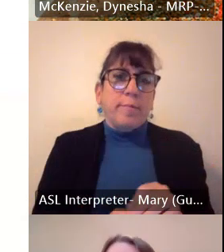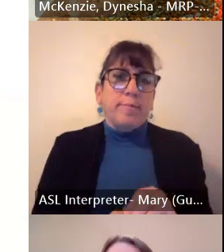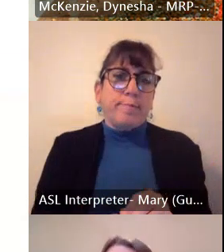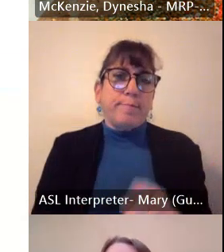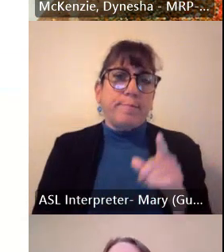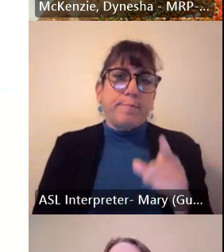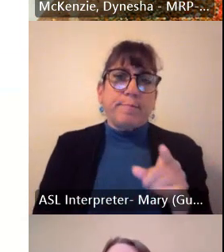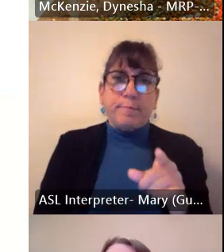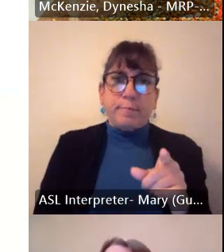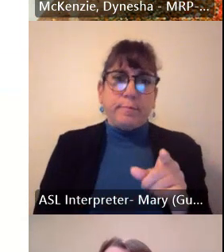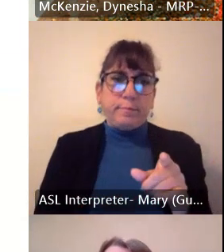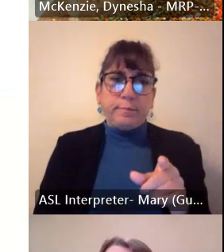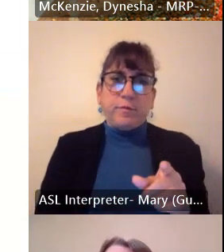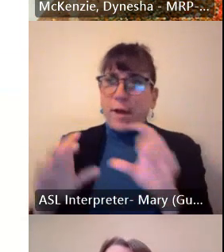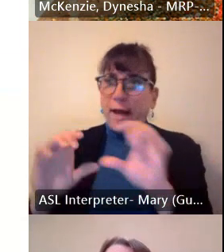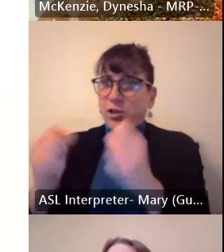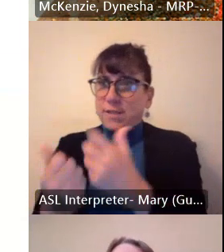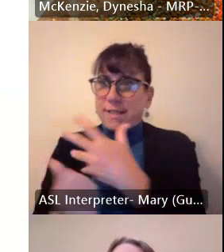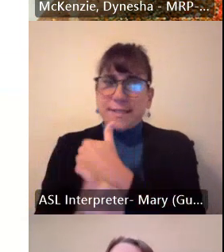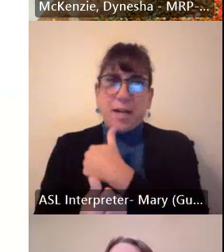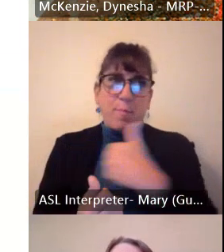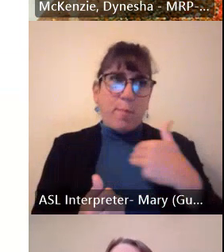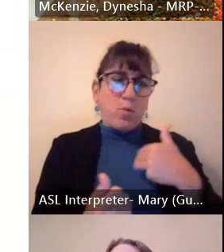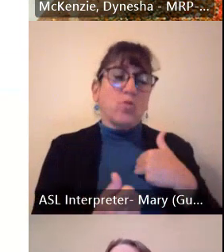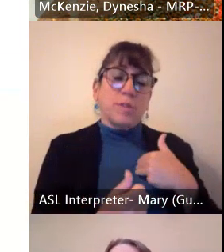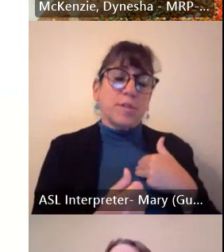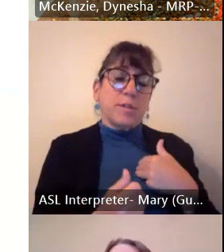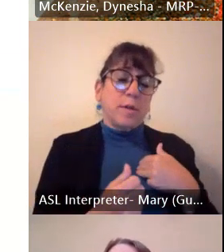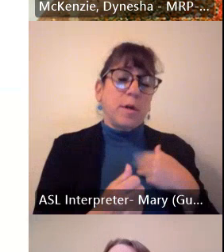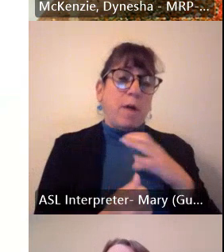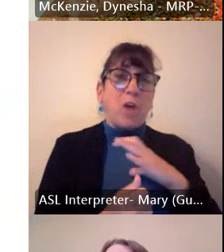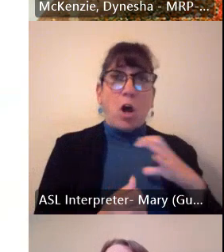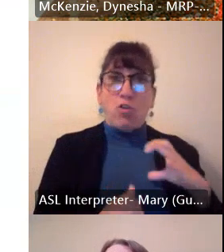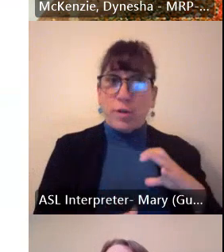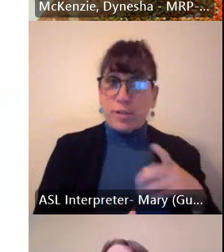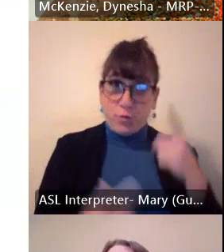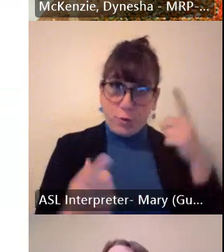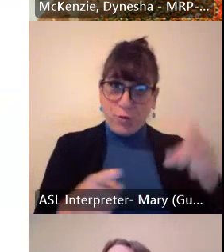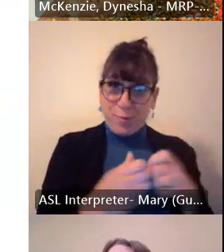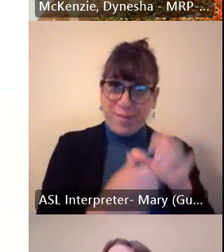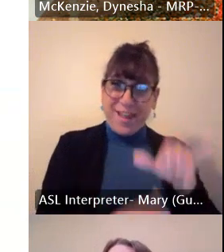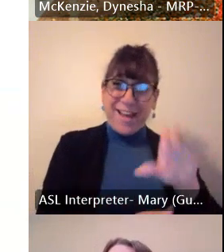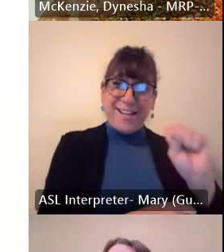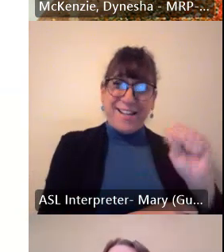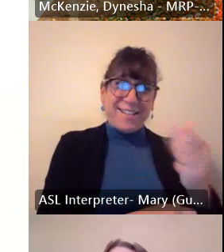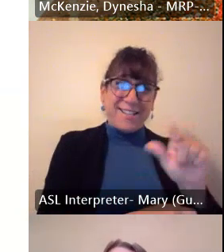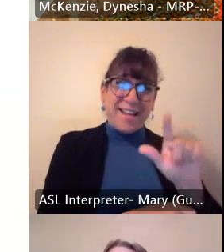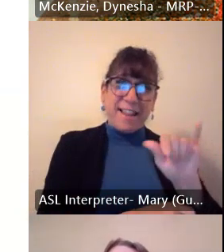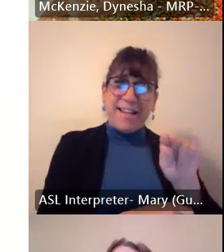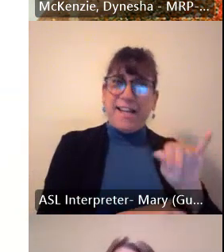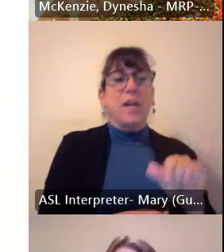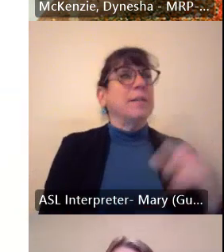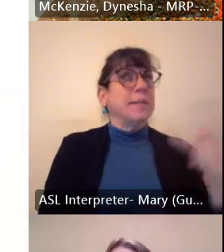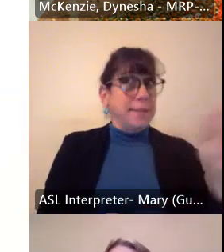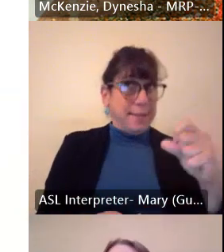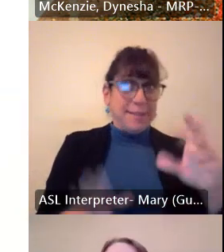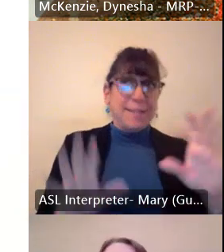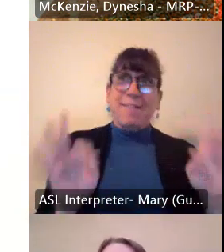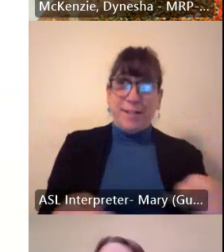to both agencies and to members of Congress. Would you agree with that, Shalini? Absolutely, yes.